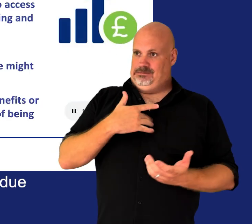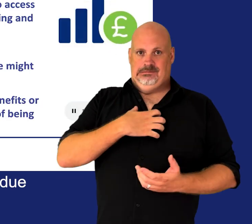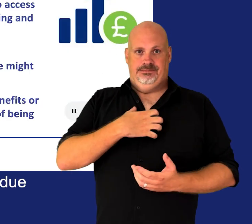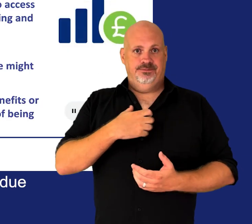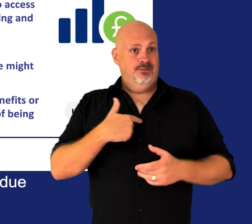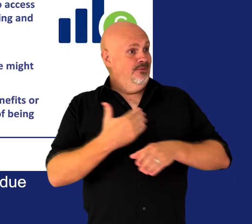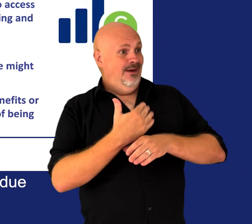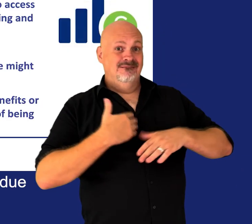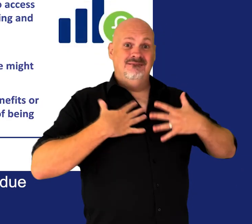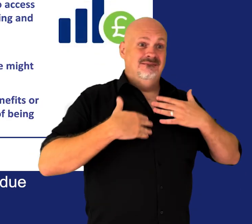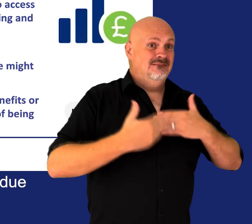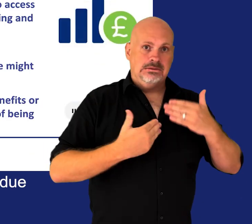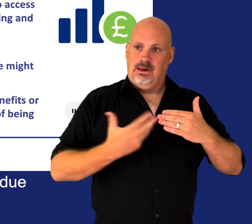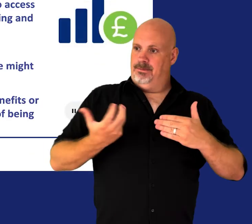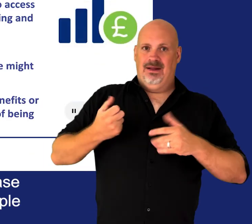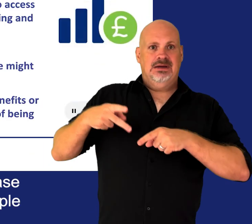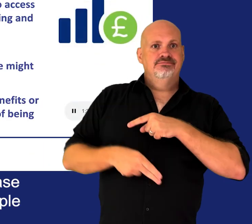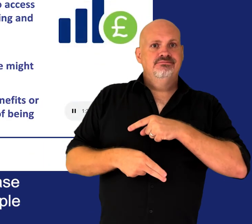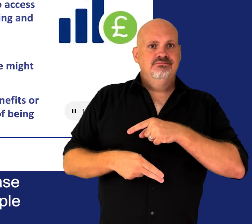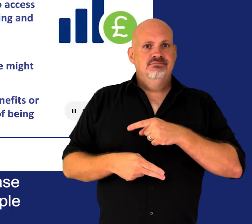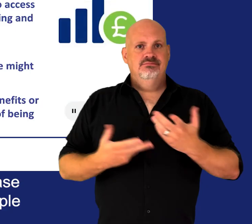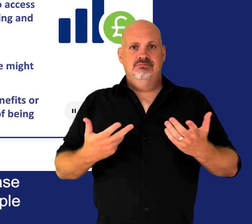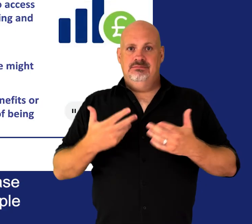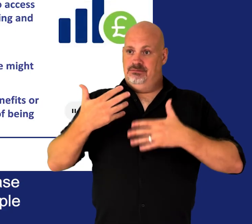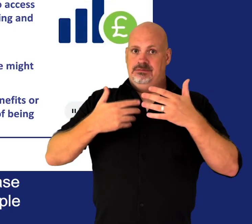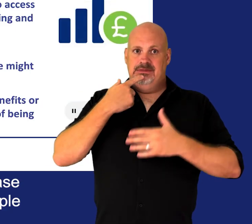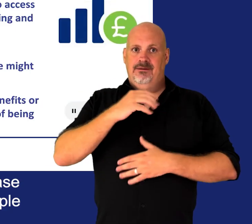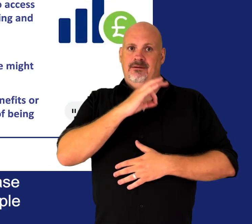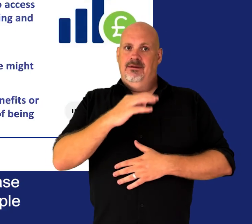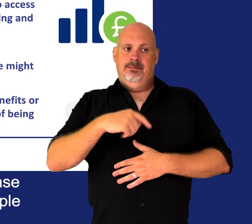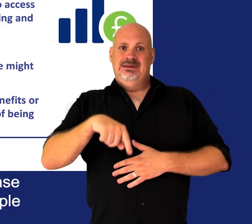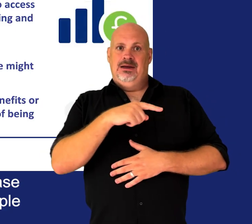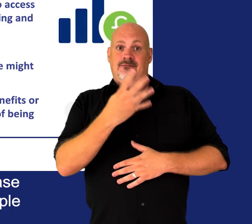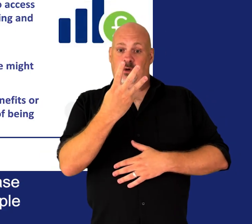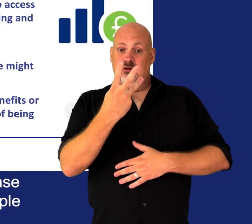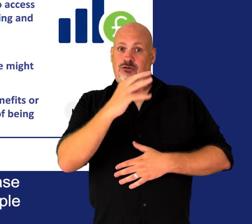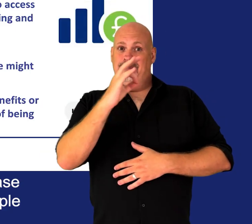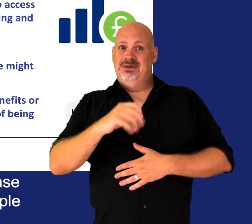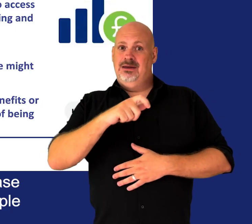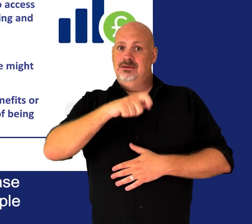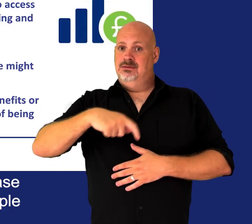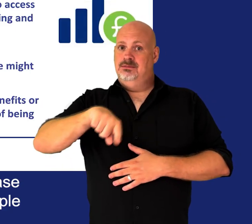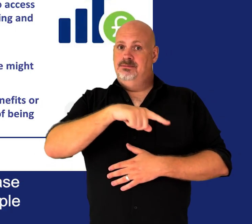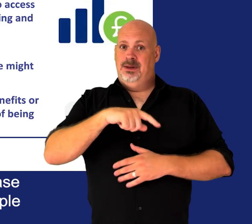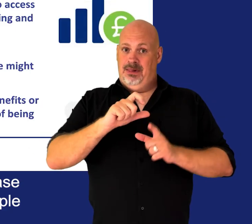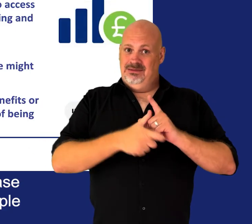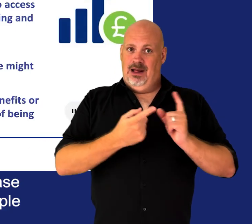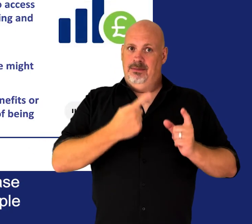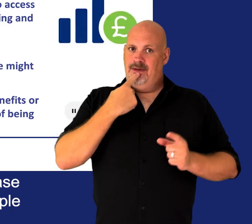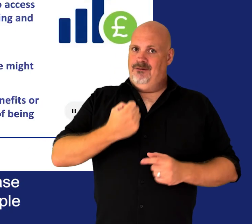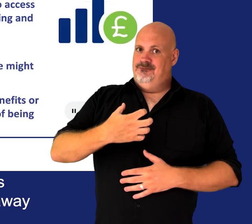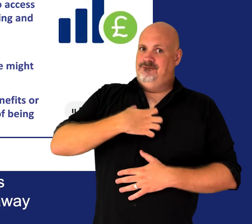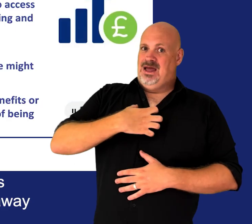being stopped due to being physically active, and this year's data is showing an increase in this fear, with 43% of